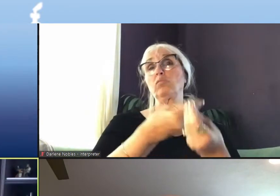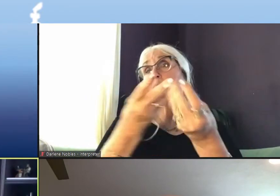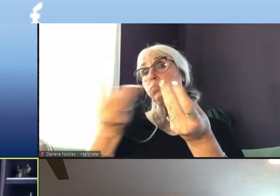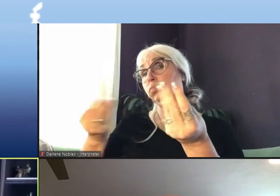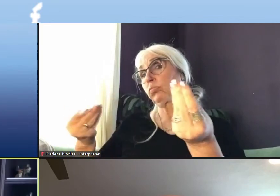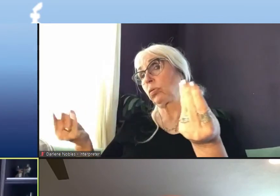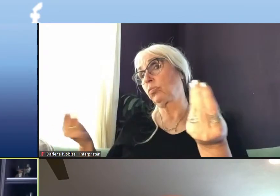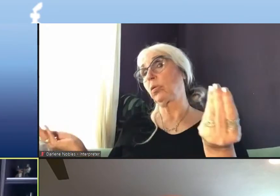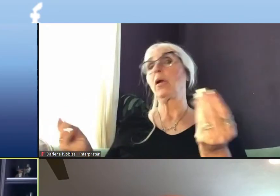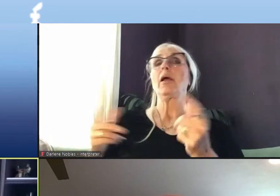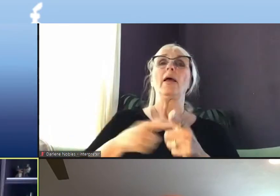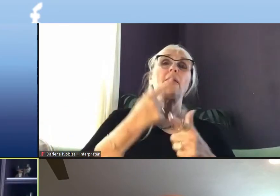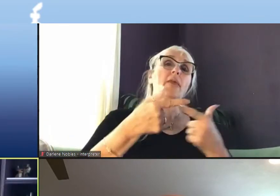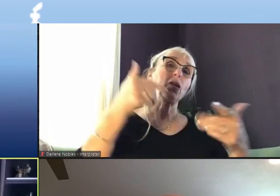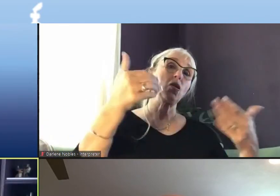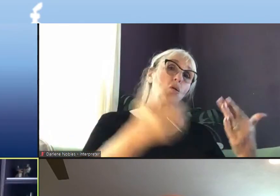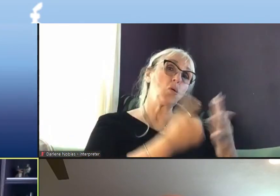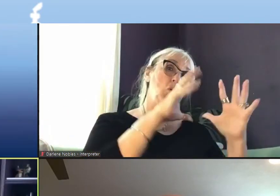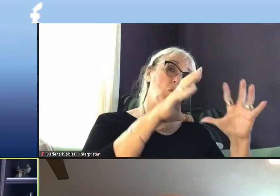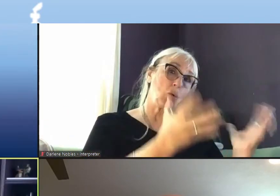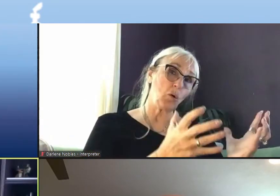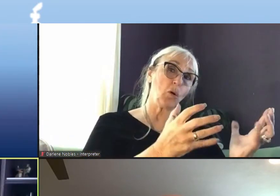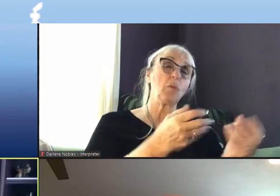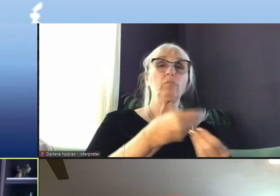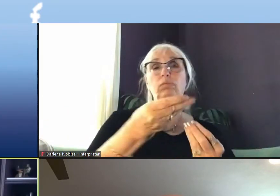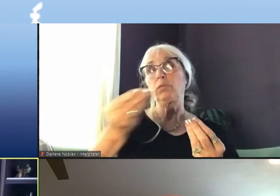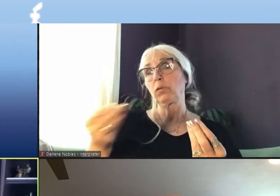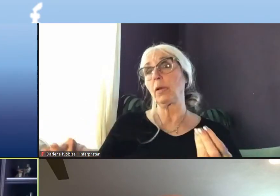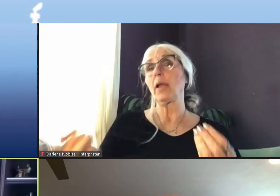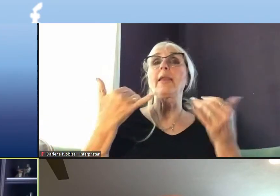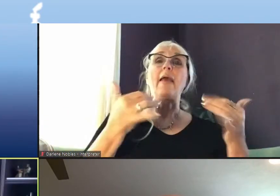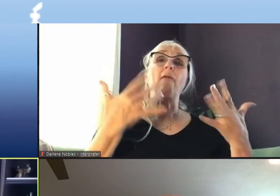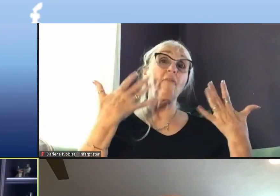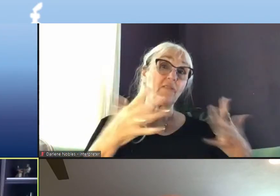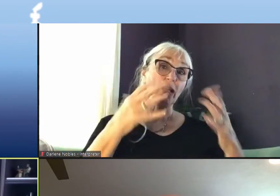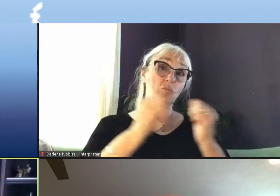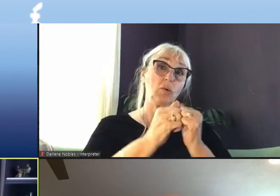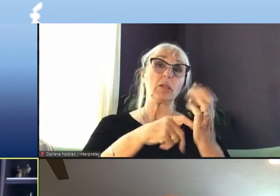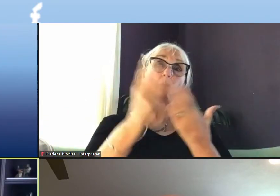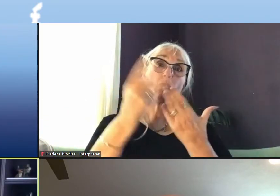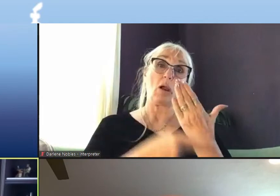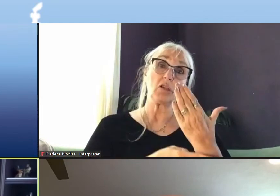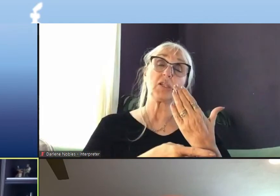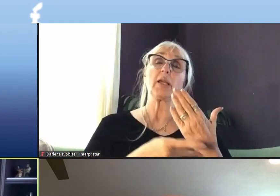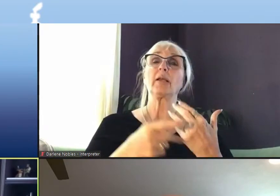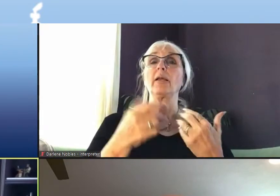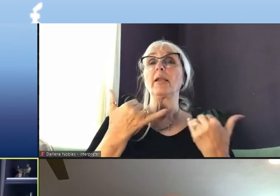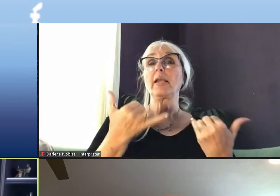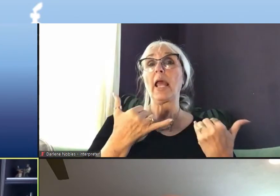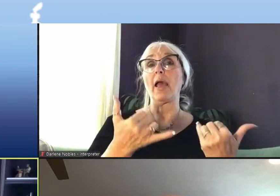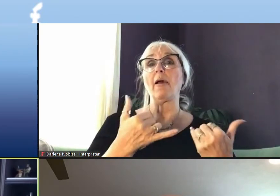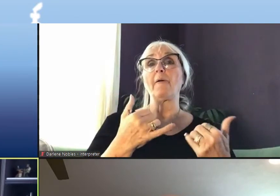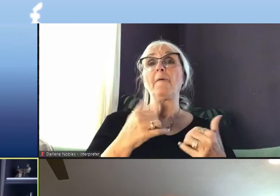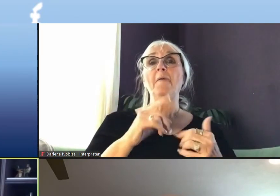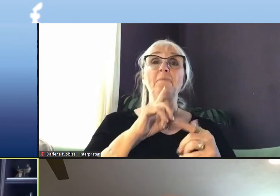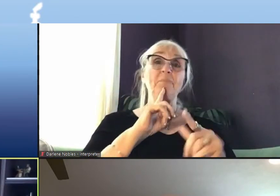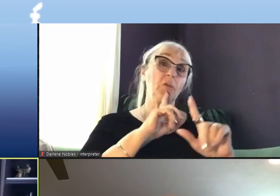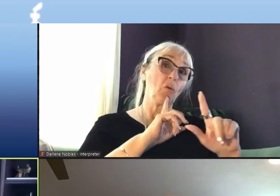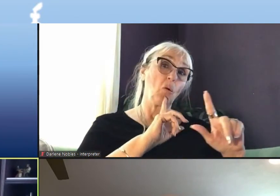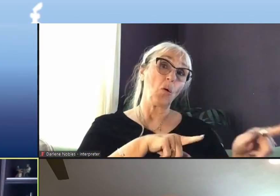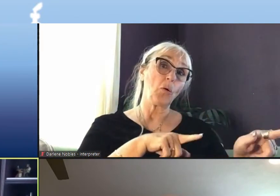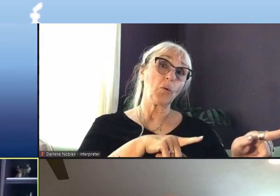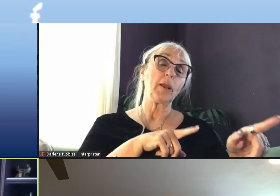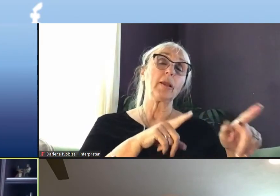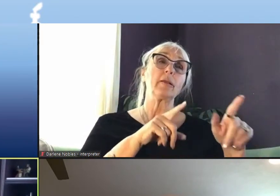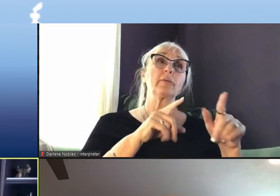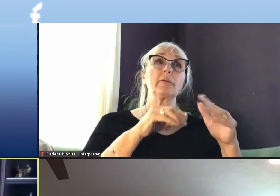so since we've, we're done with that project now, the occurrences of ordering would be,